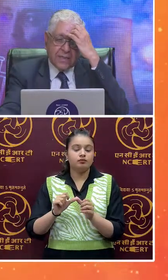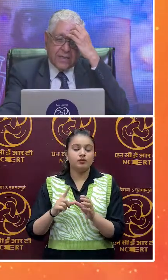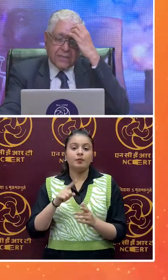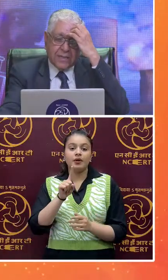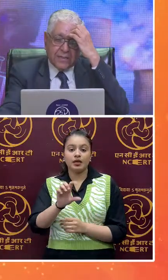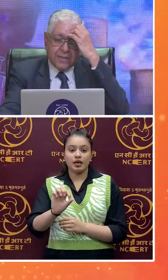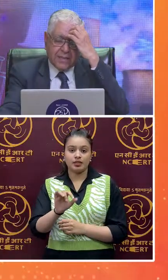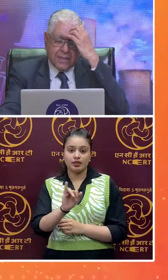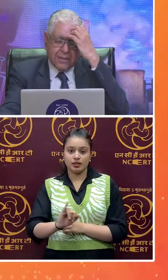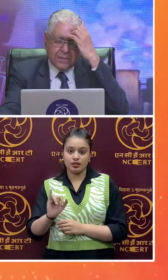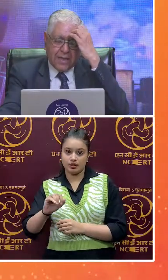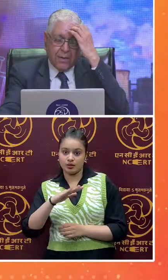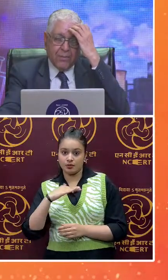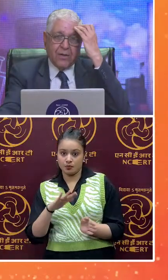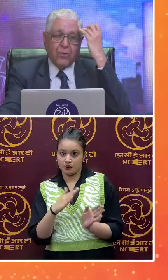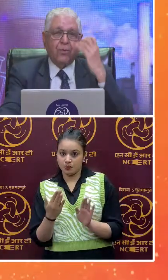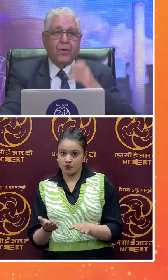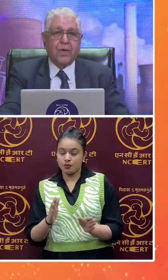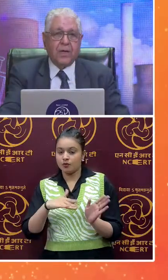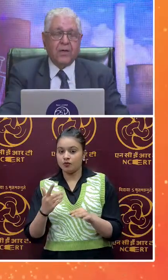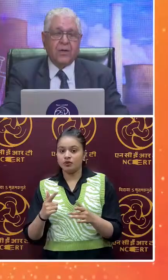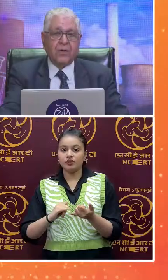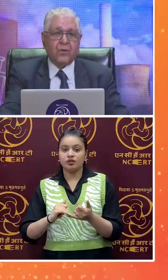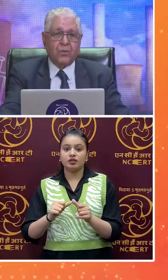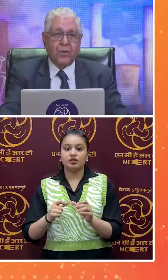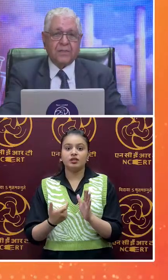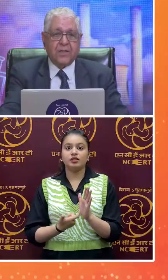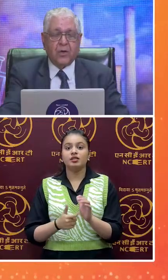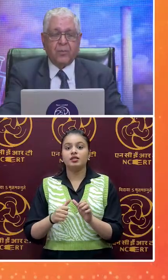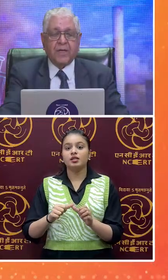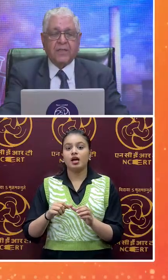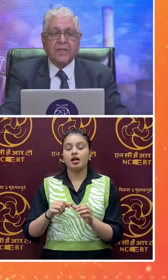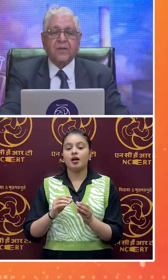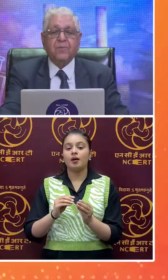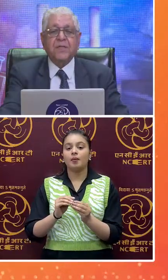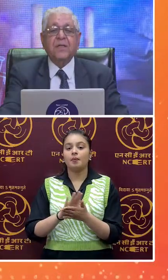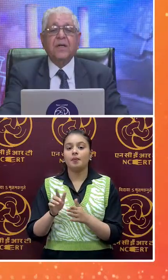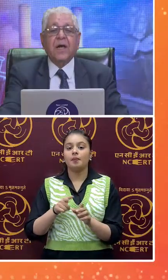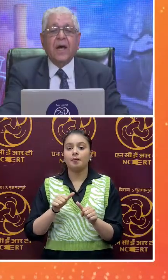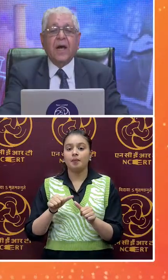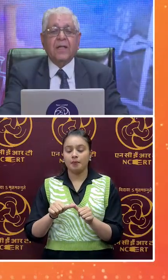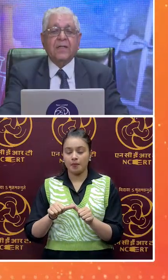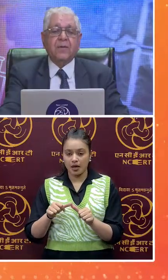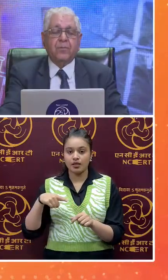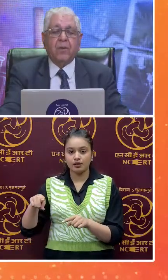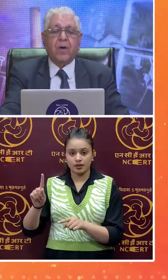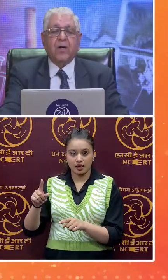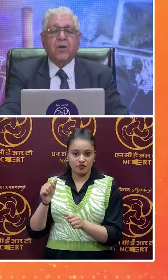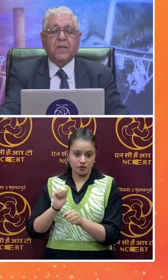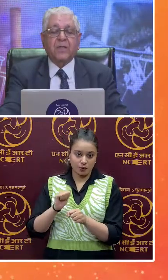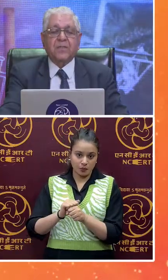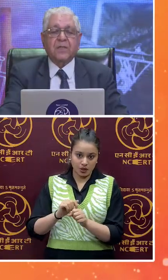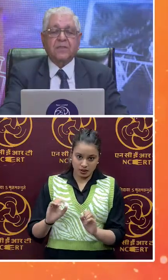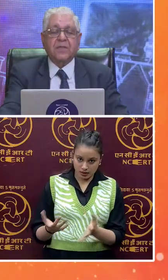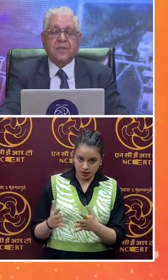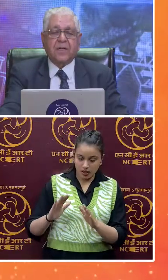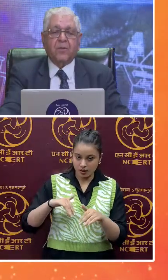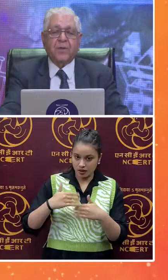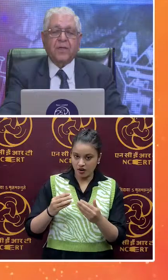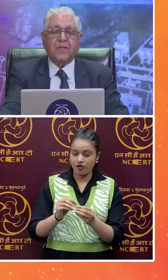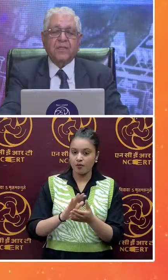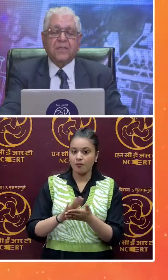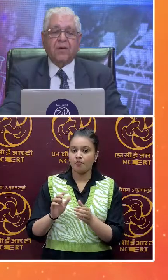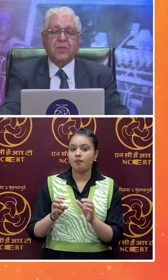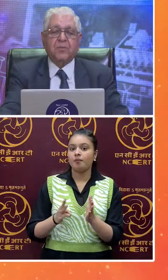1966. Sarabhai took over as the Atomic Energy Commission, and the Bhabha Atomic Research, the